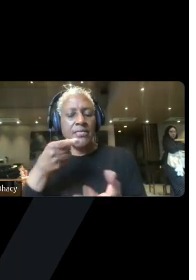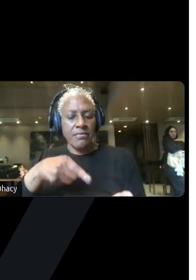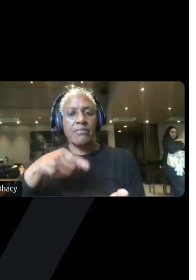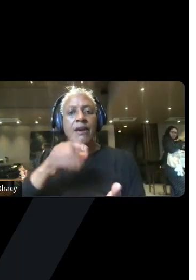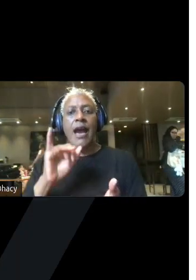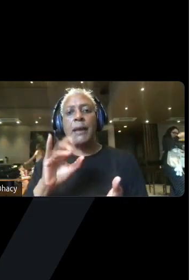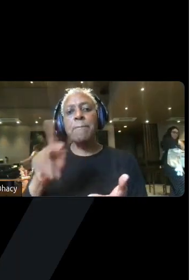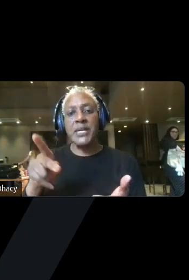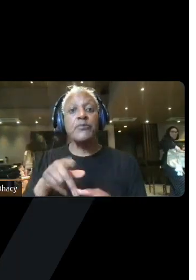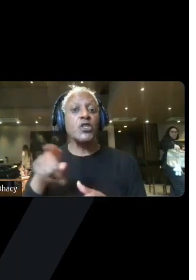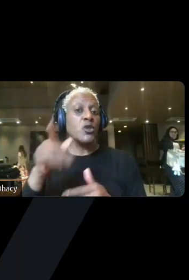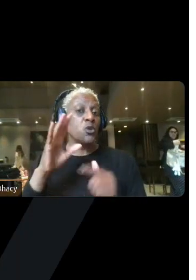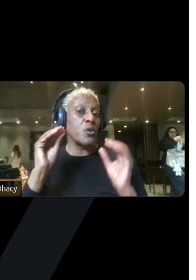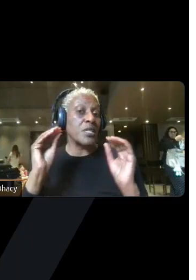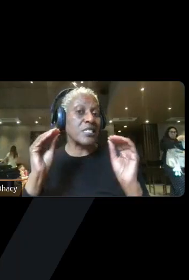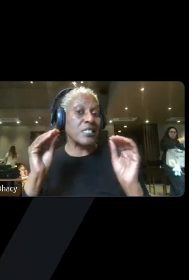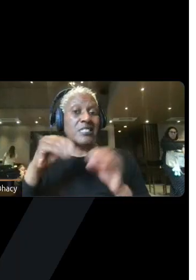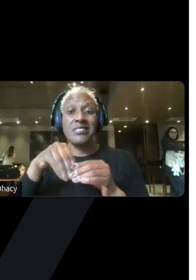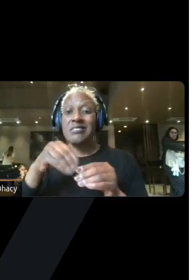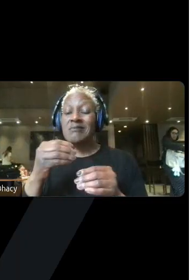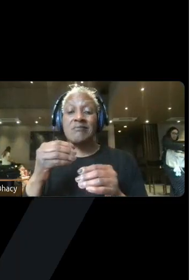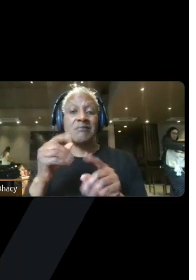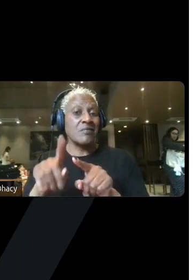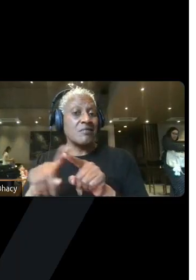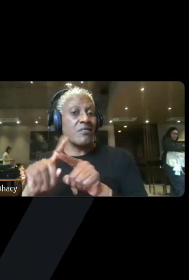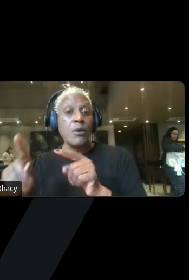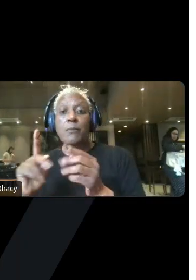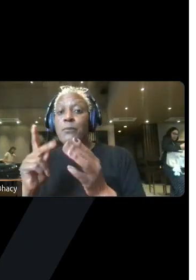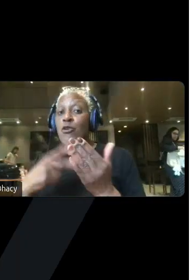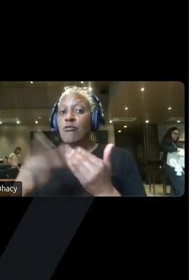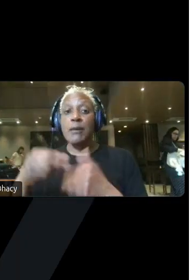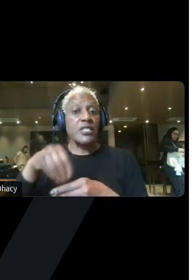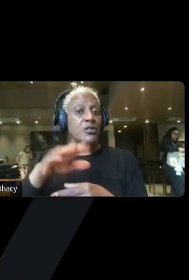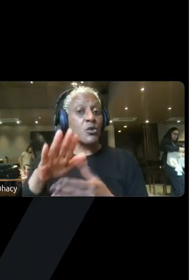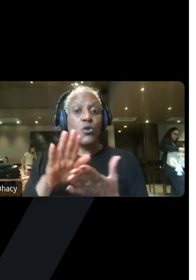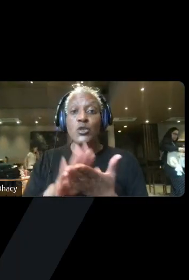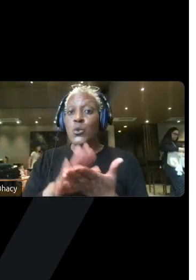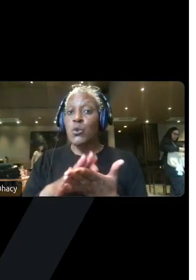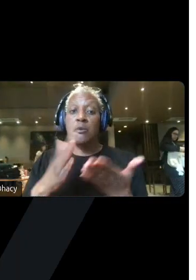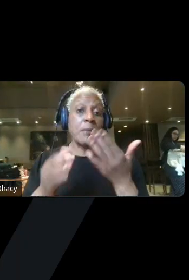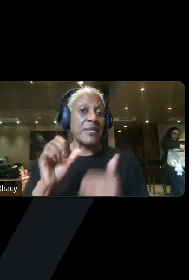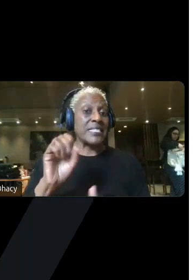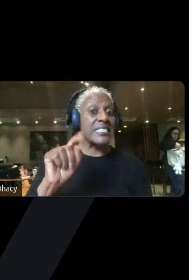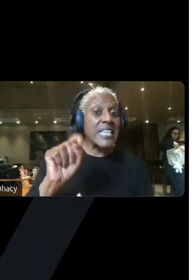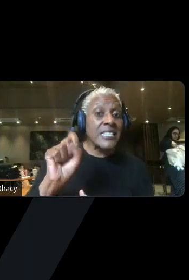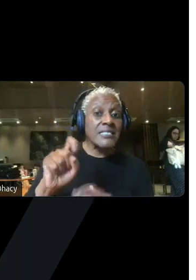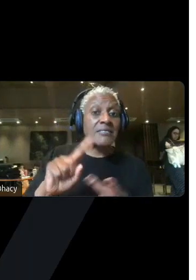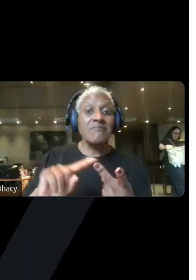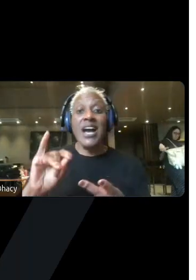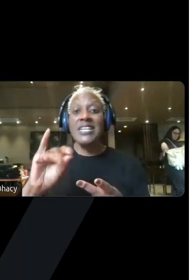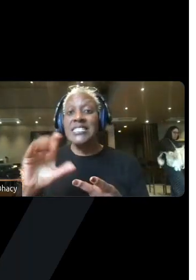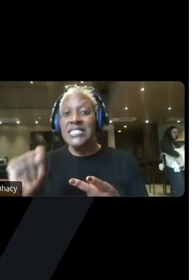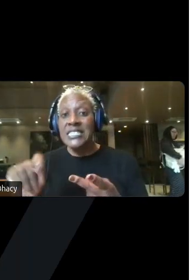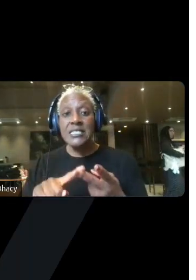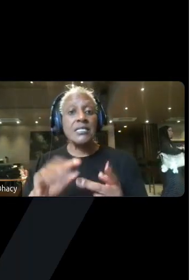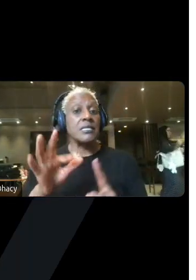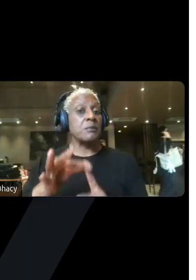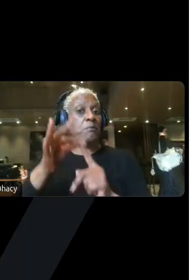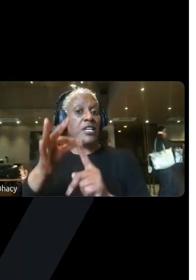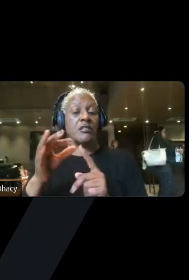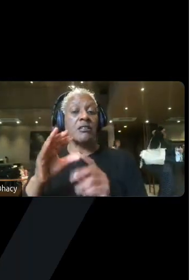instruction, again, in any combination of programs in your building, whether that's SETS, ICT, special class, or others.